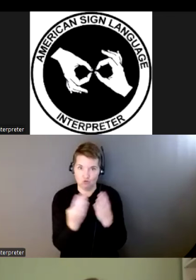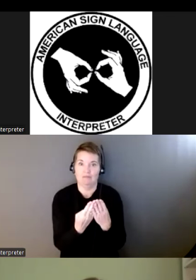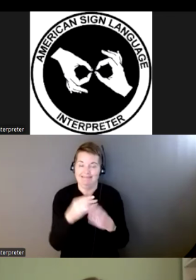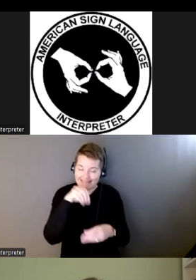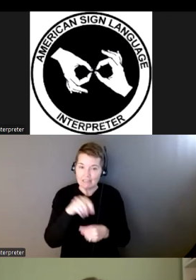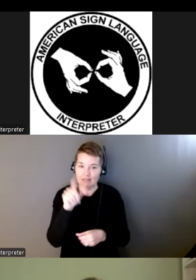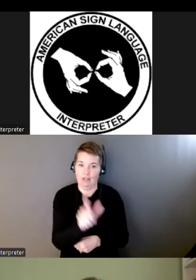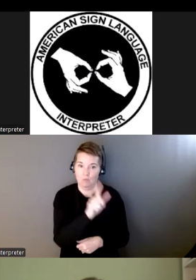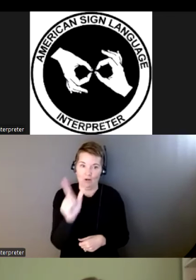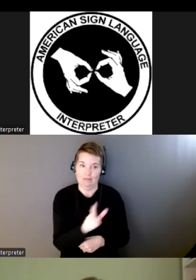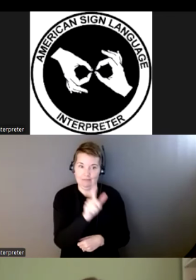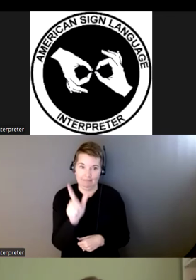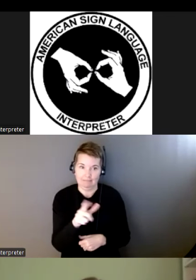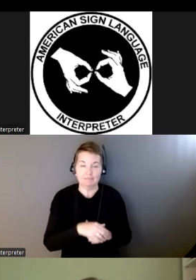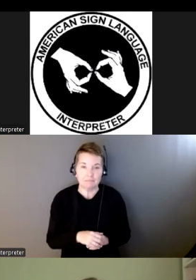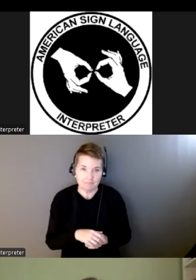please.